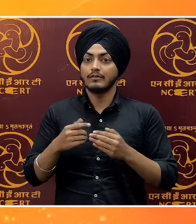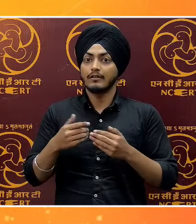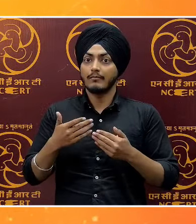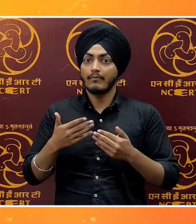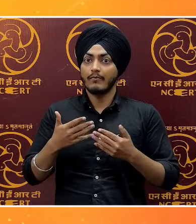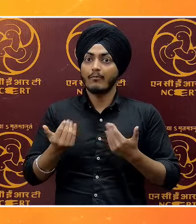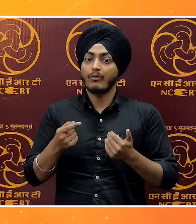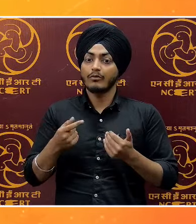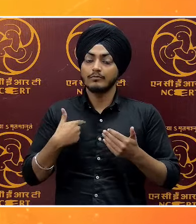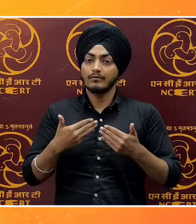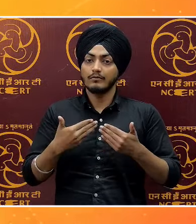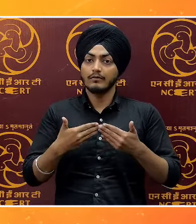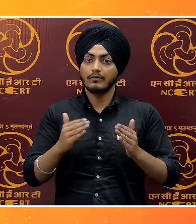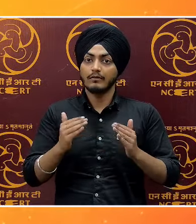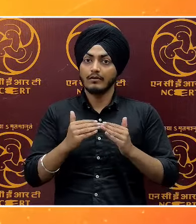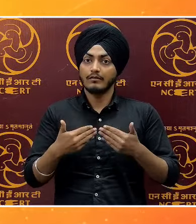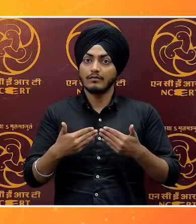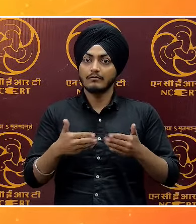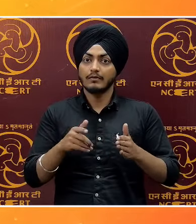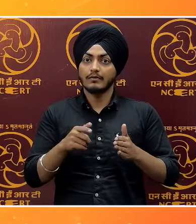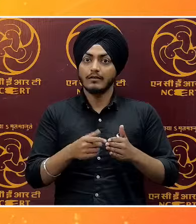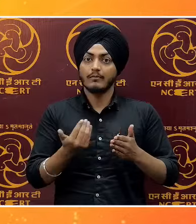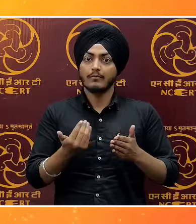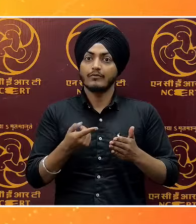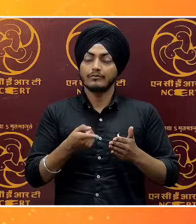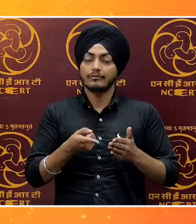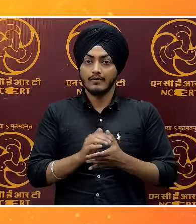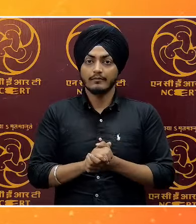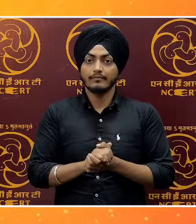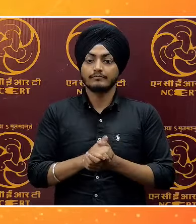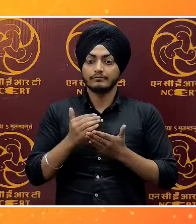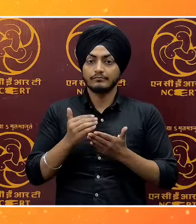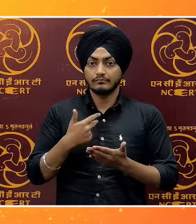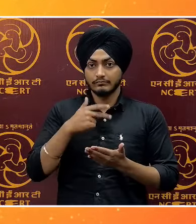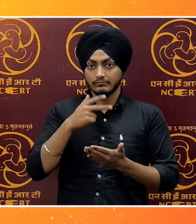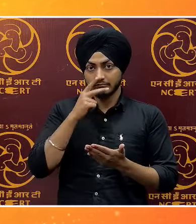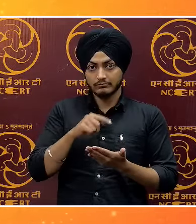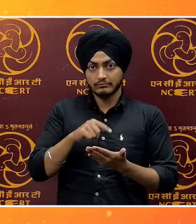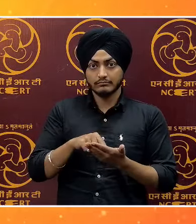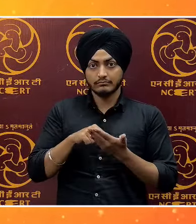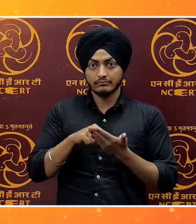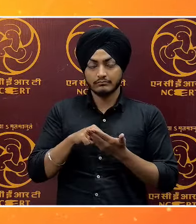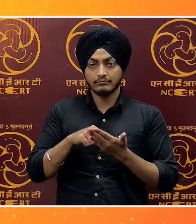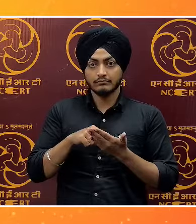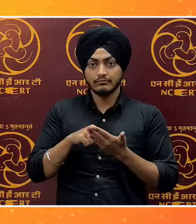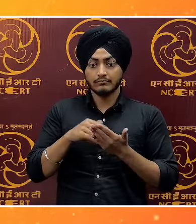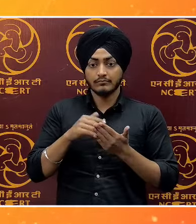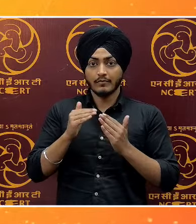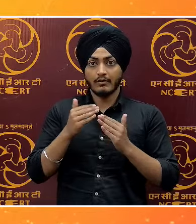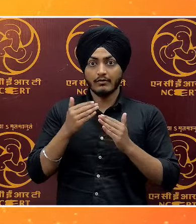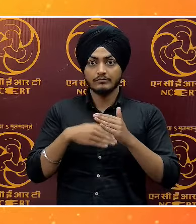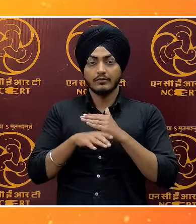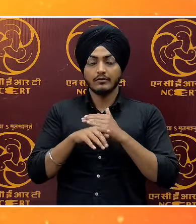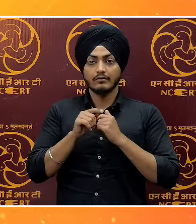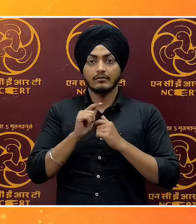the house. Yes. Here you can see the house, the bed inside it. Wow. The grass, trees are being